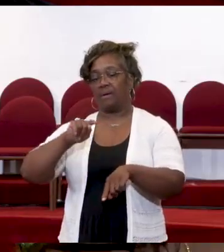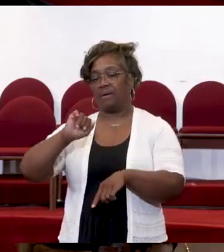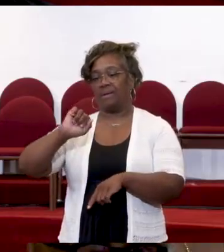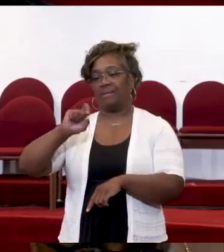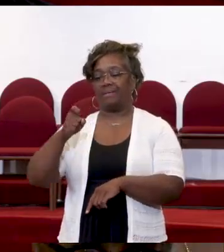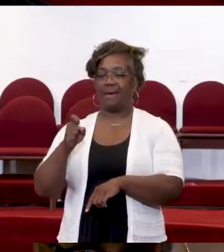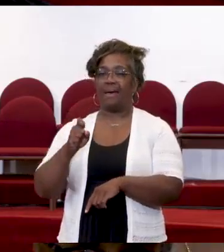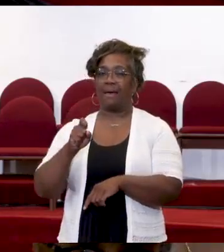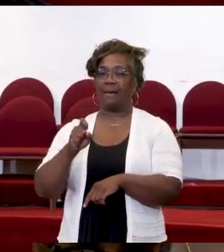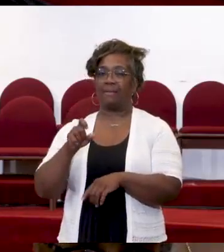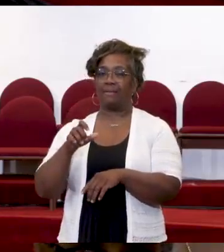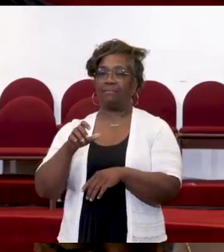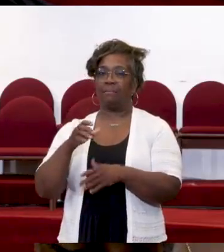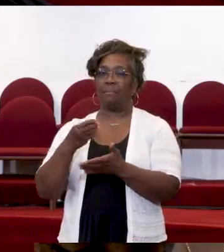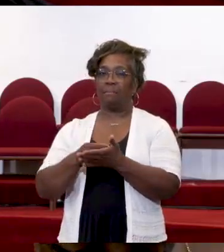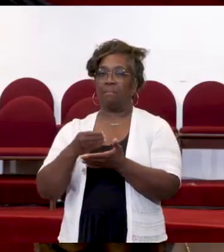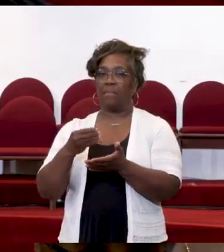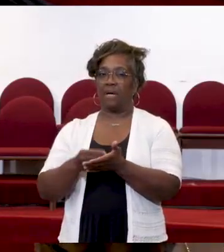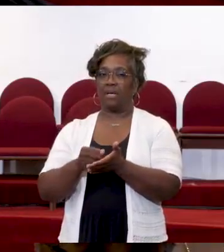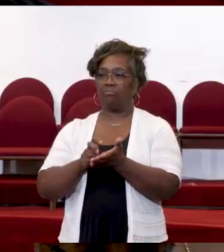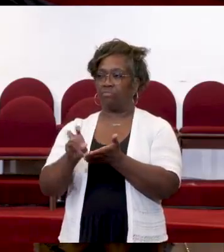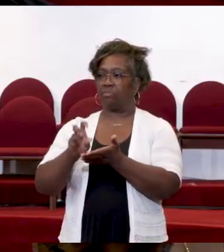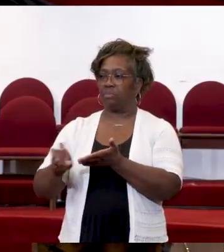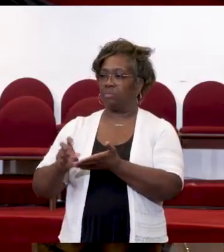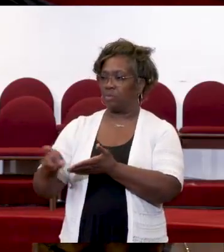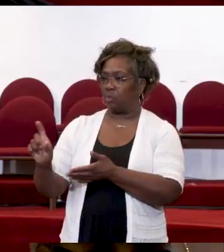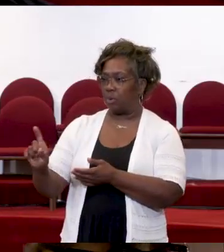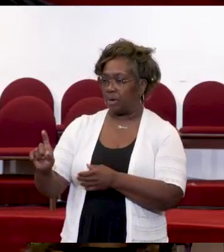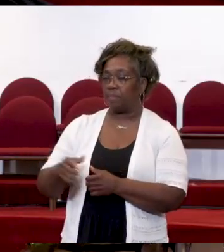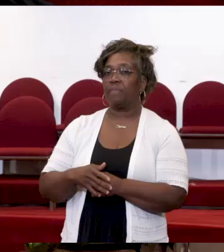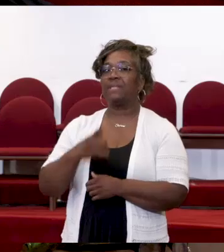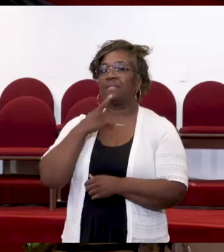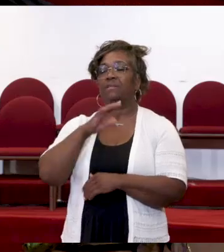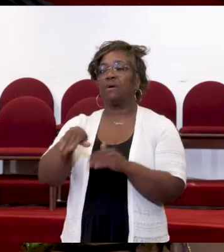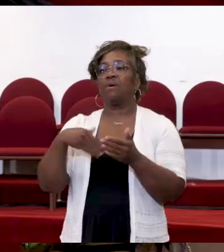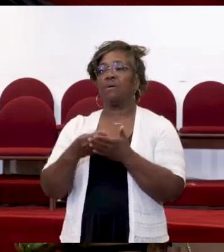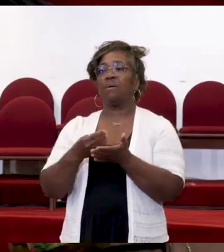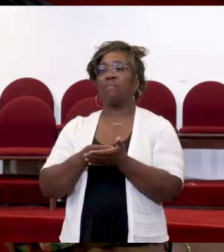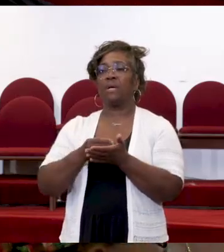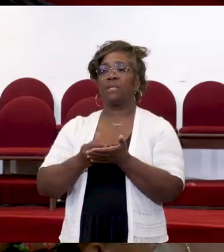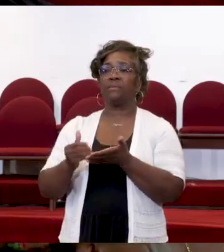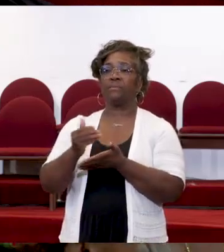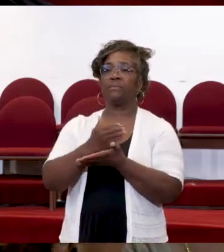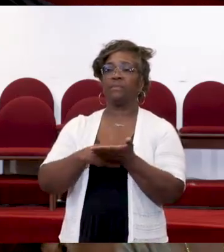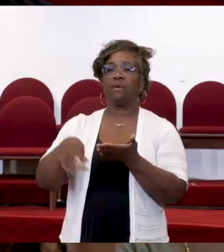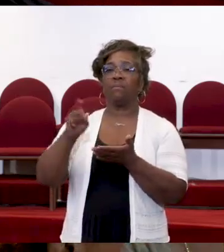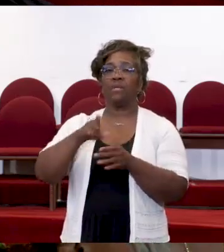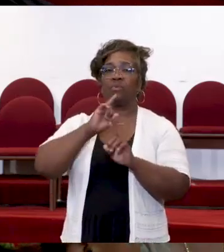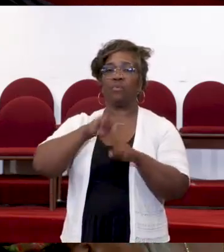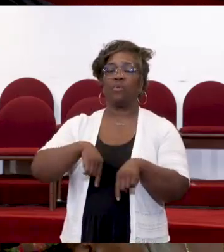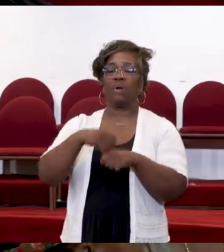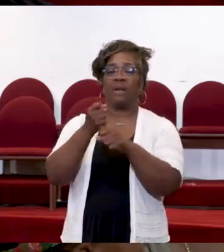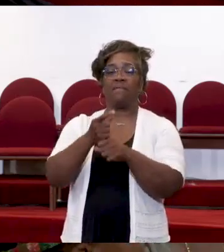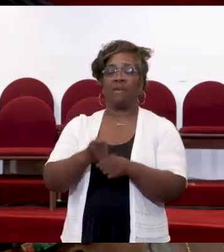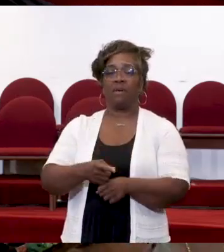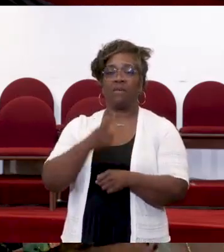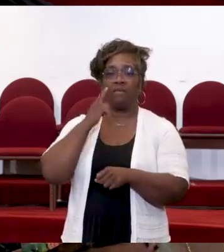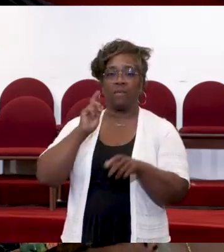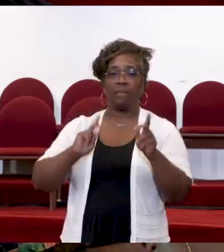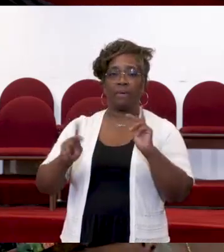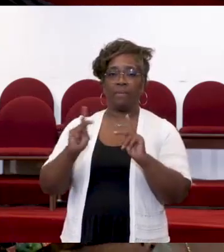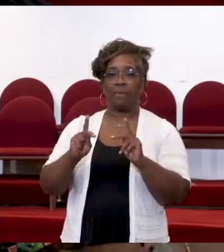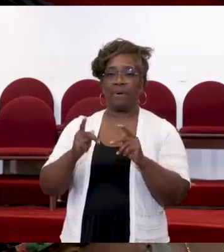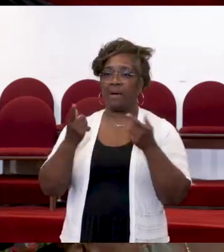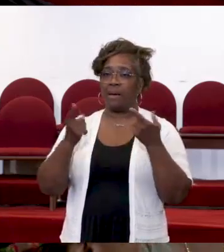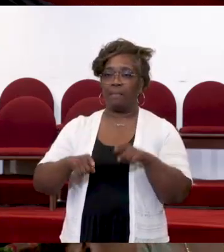money goes. It says all monies and revenues must be reported annually to the public, and it's not happening. And right